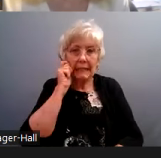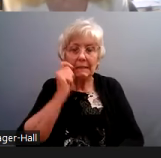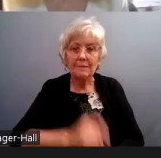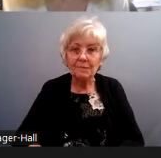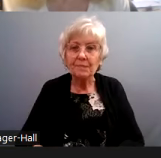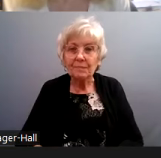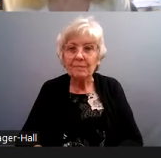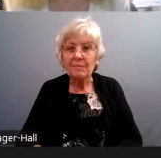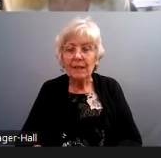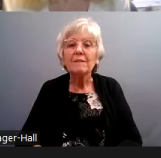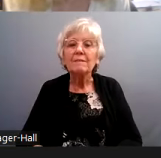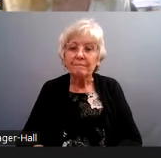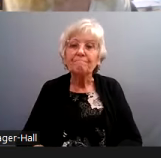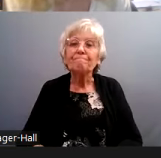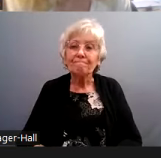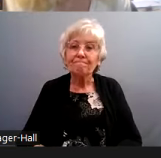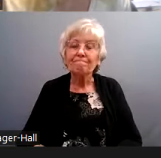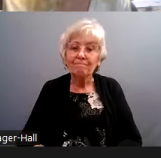Yeah.